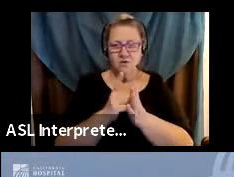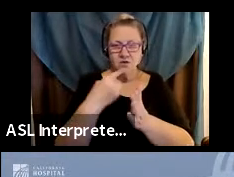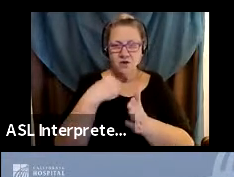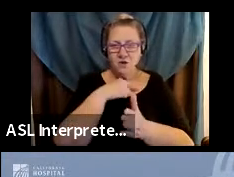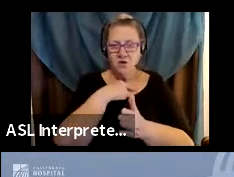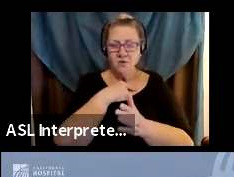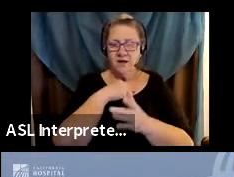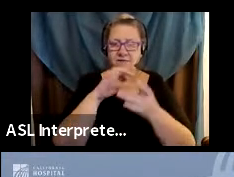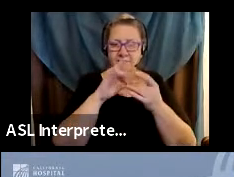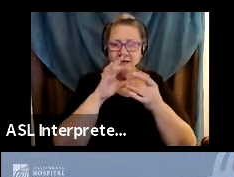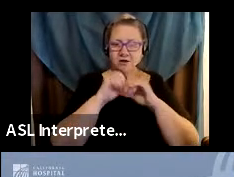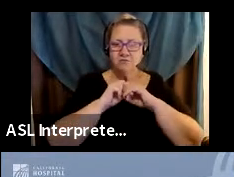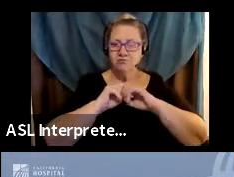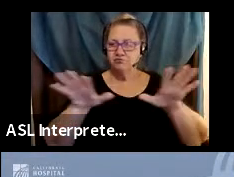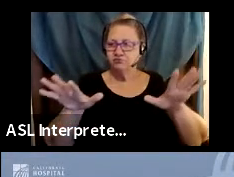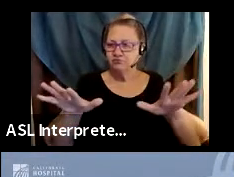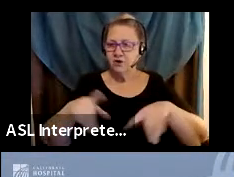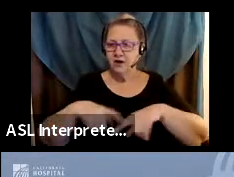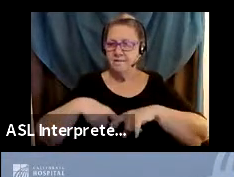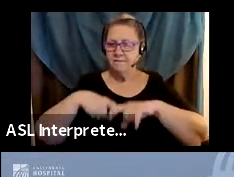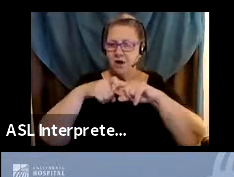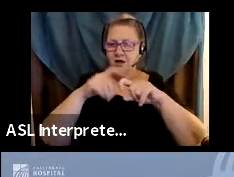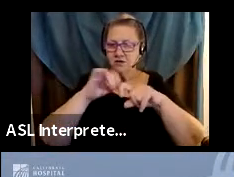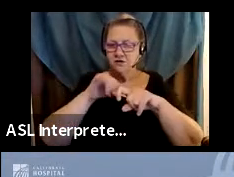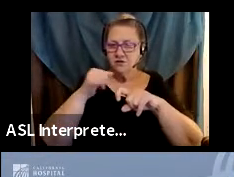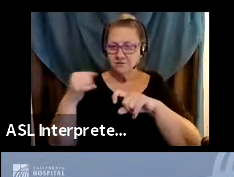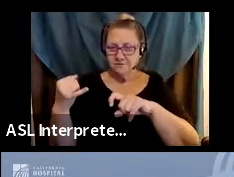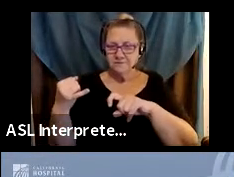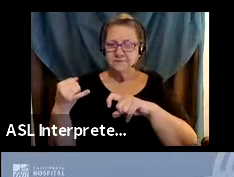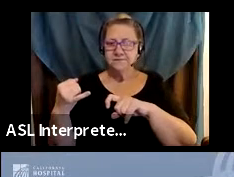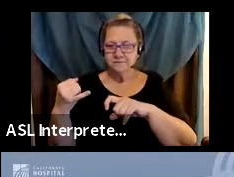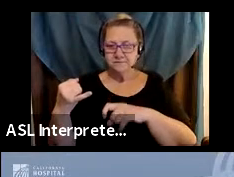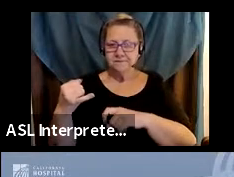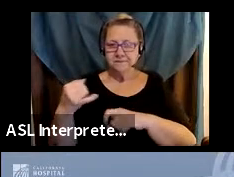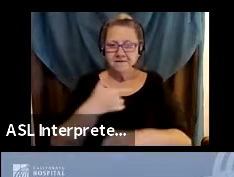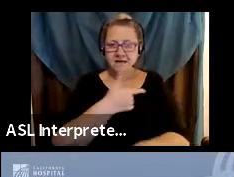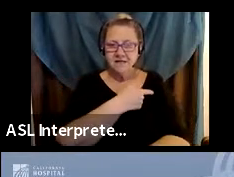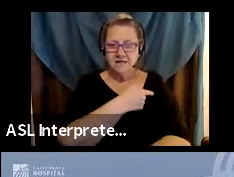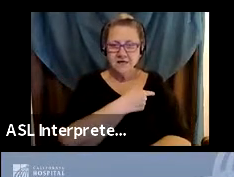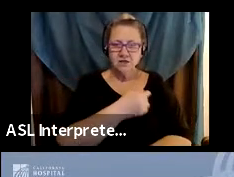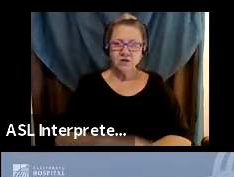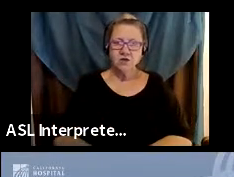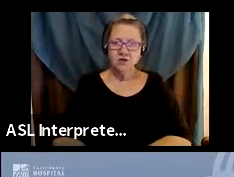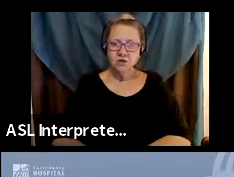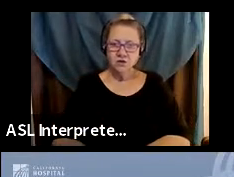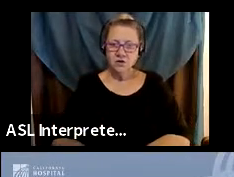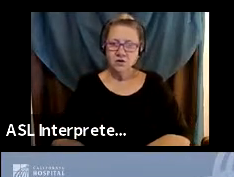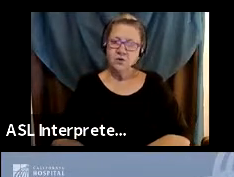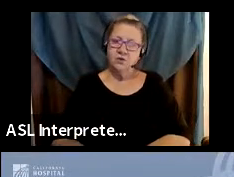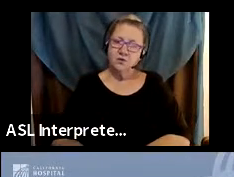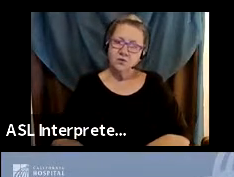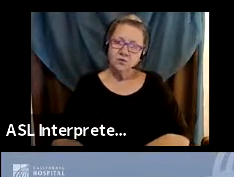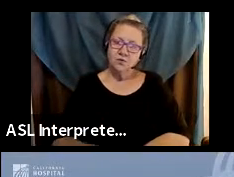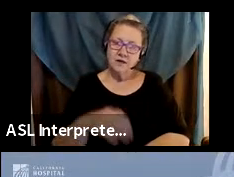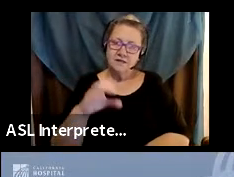vaccine providers to press pause, we're basically working on clinician alerts that, the CDC has also sent out clinician alerts